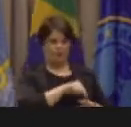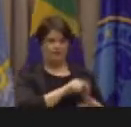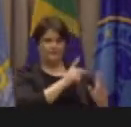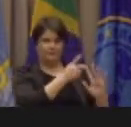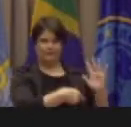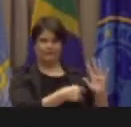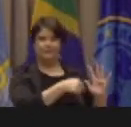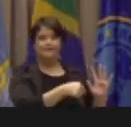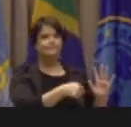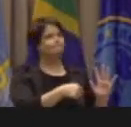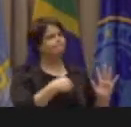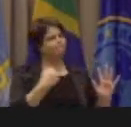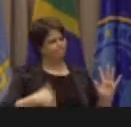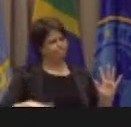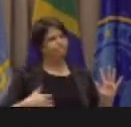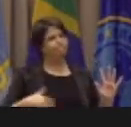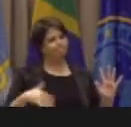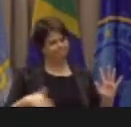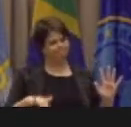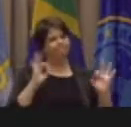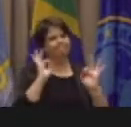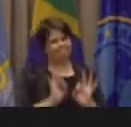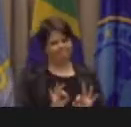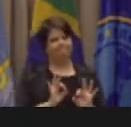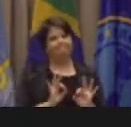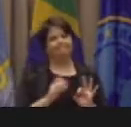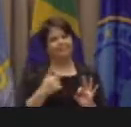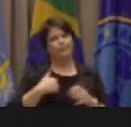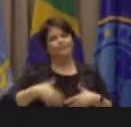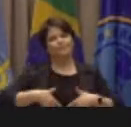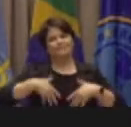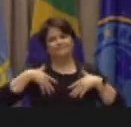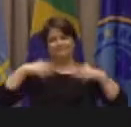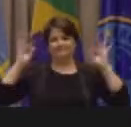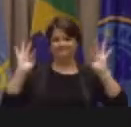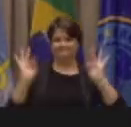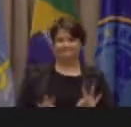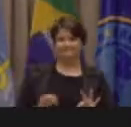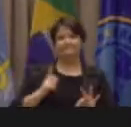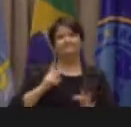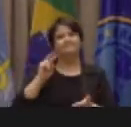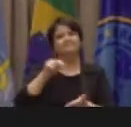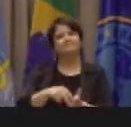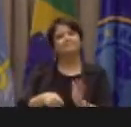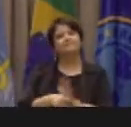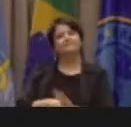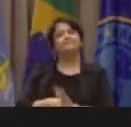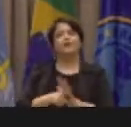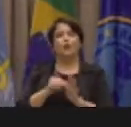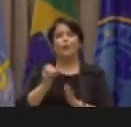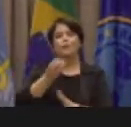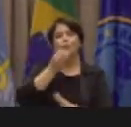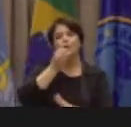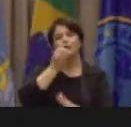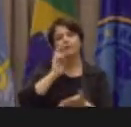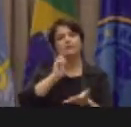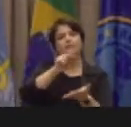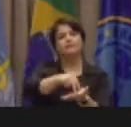future because of this. So it's something enormous, and I'm very happy to have had the opportunity to